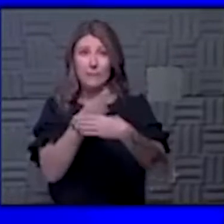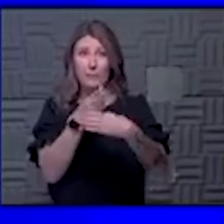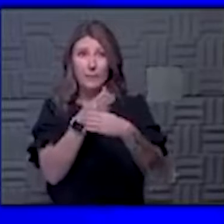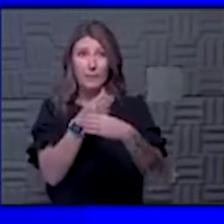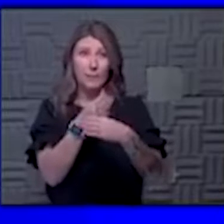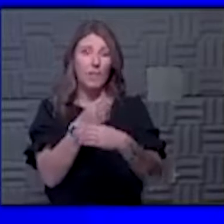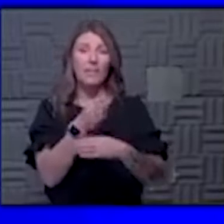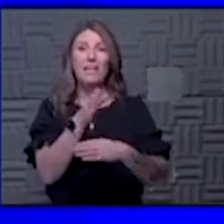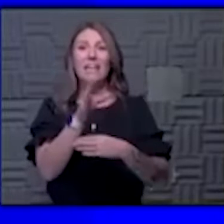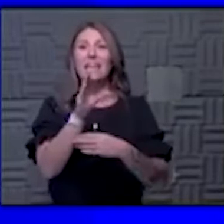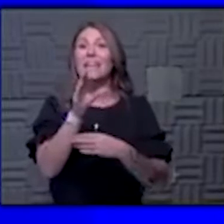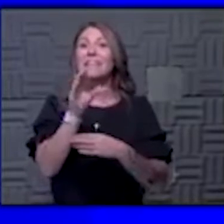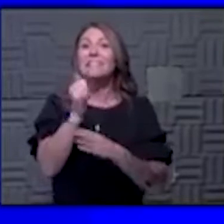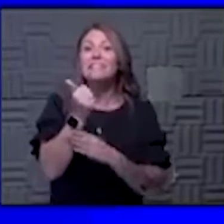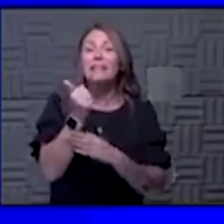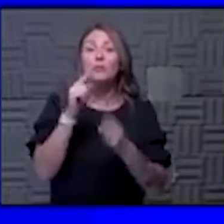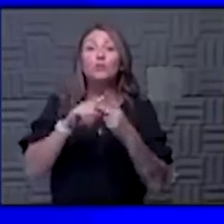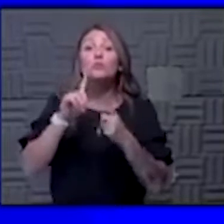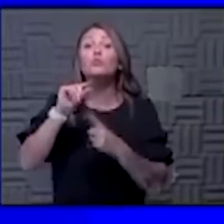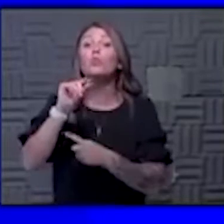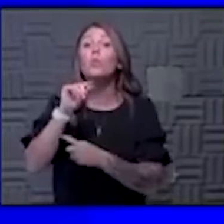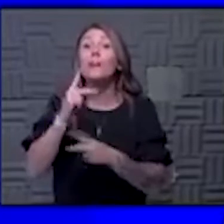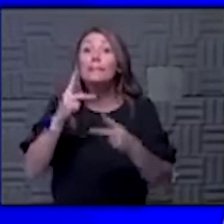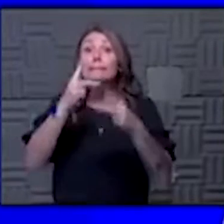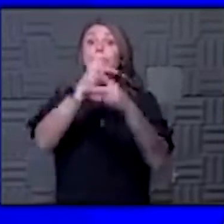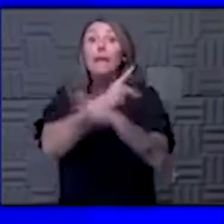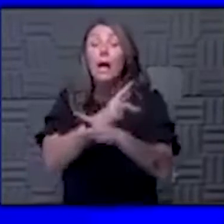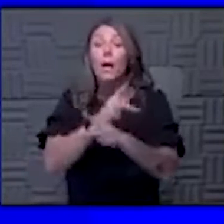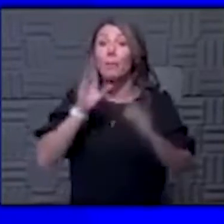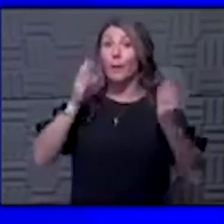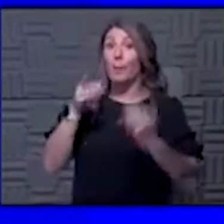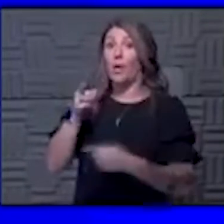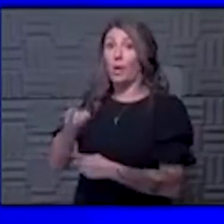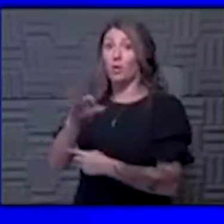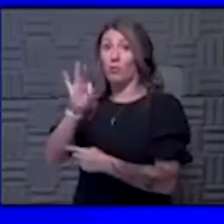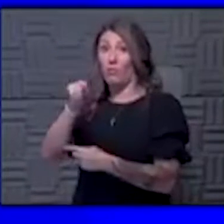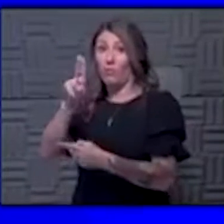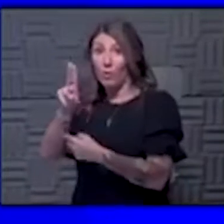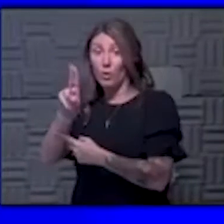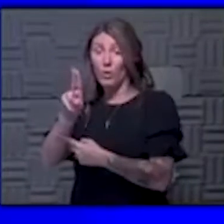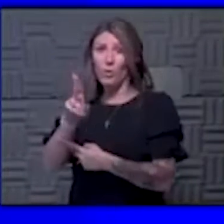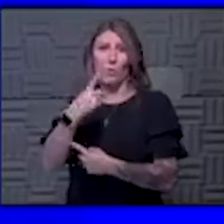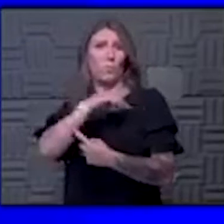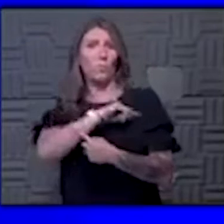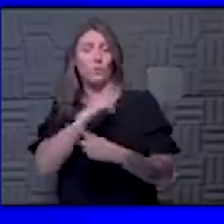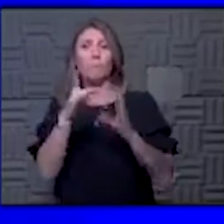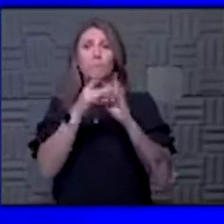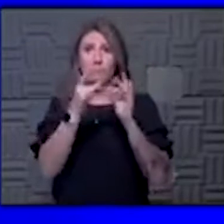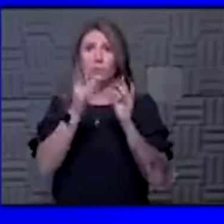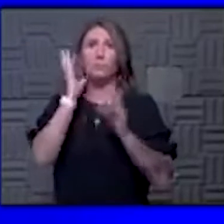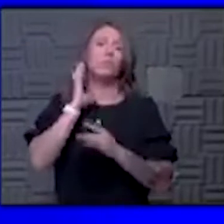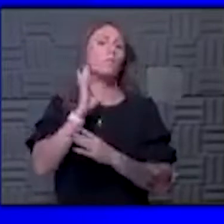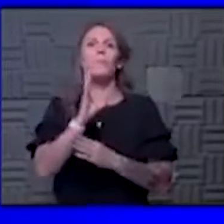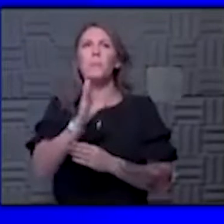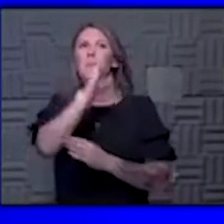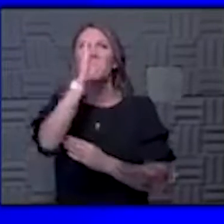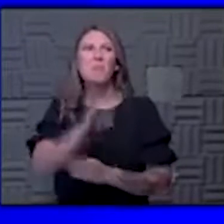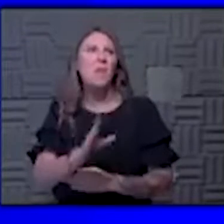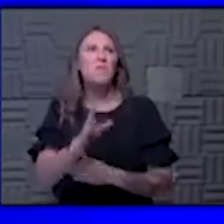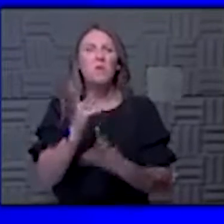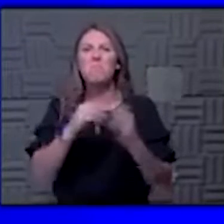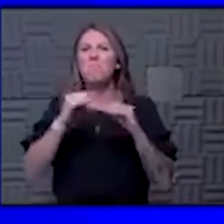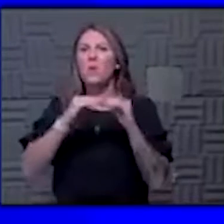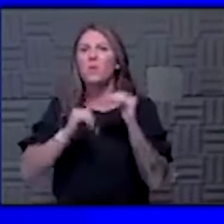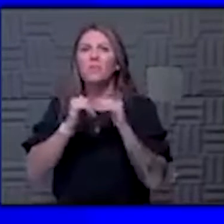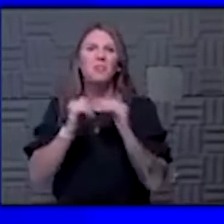10 to 20 times that of influenza. And as we stated before, we've never had more than probably 2 or 3 patients at